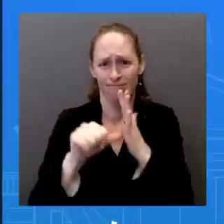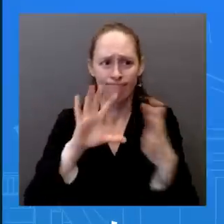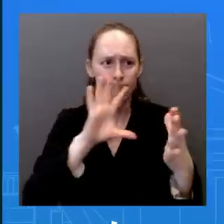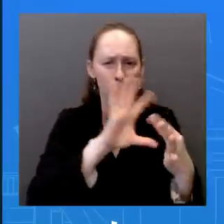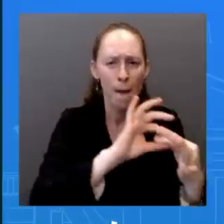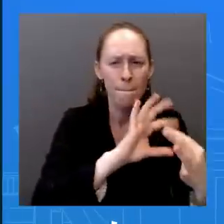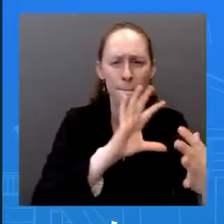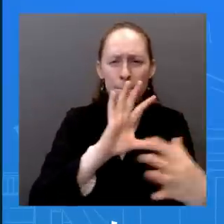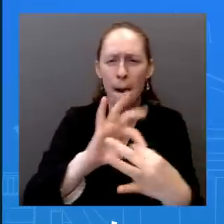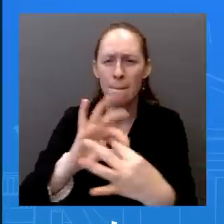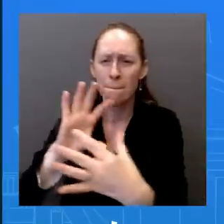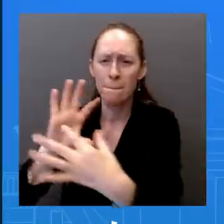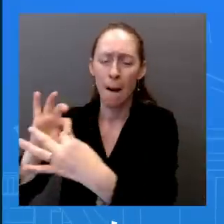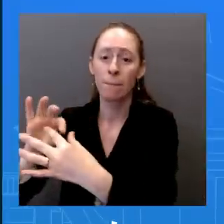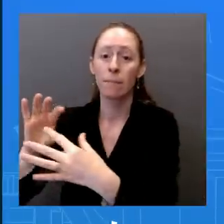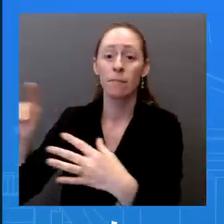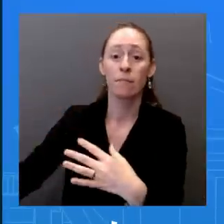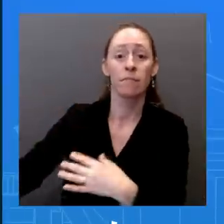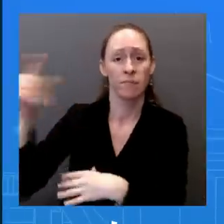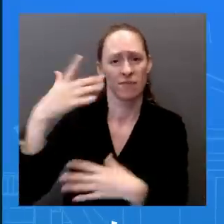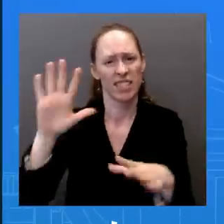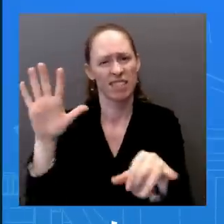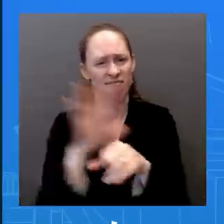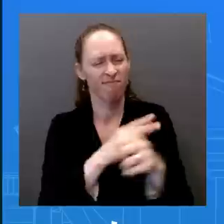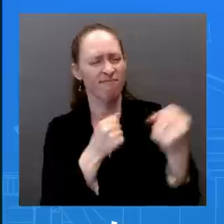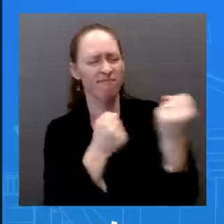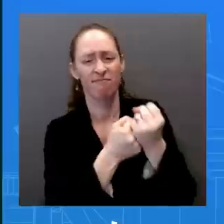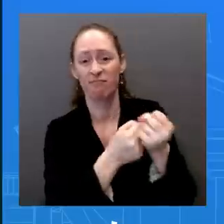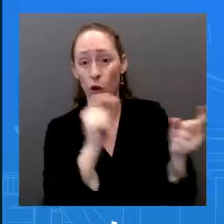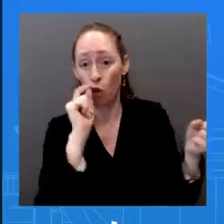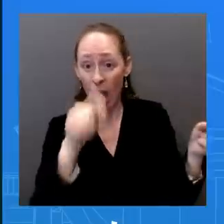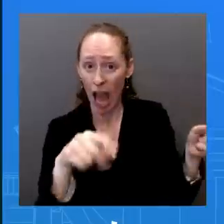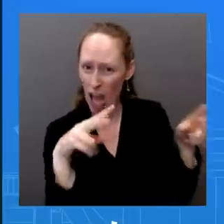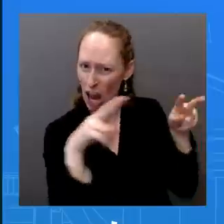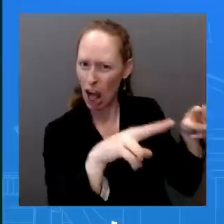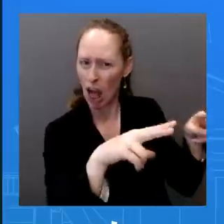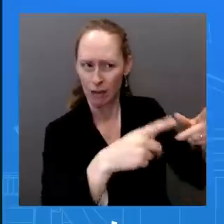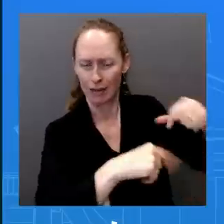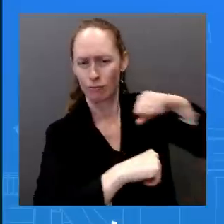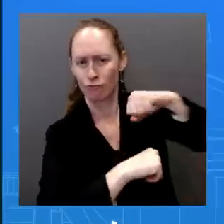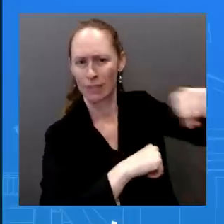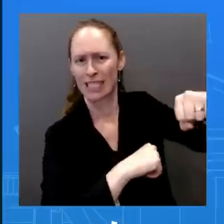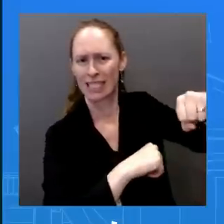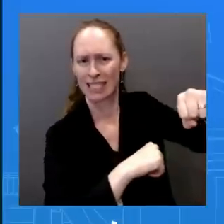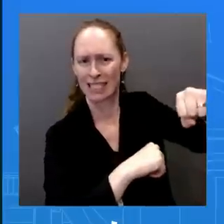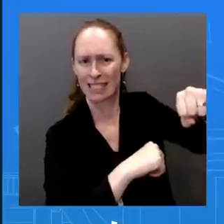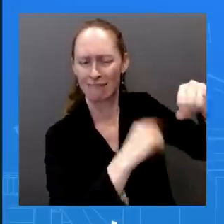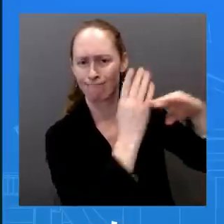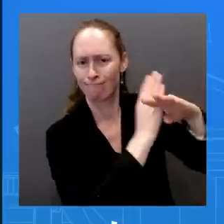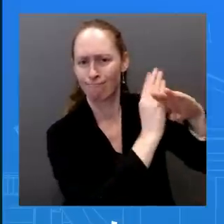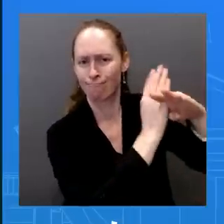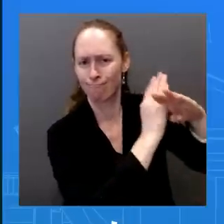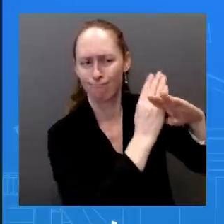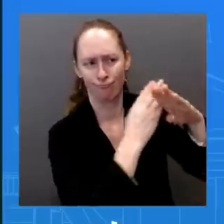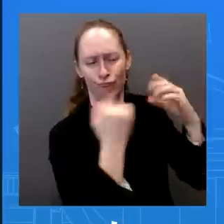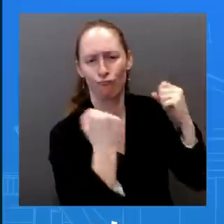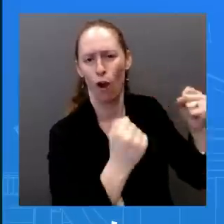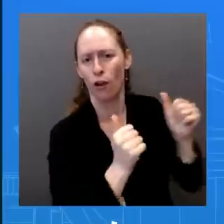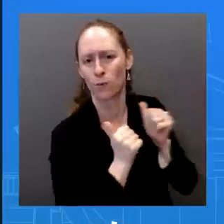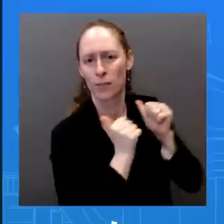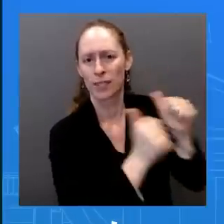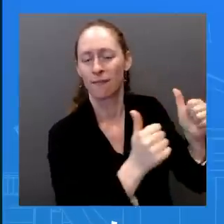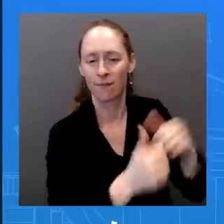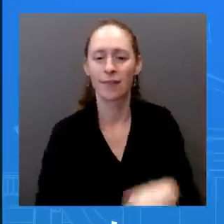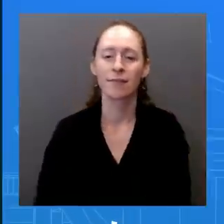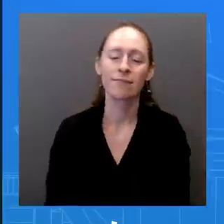aggression. And we're leading the world in response to the most significant transnational challenges that the world faces, from global health